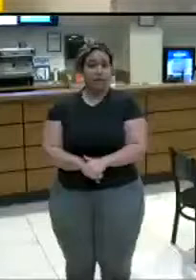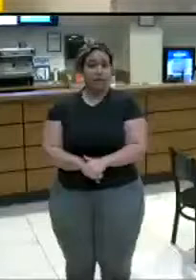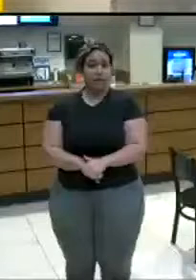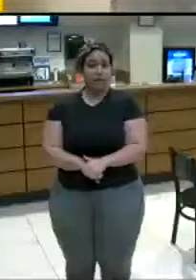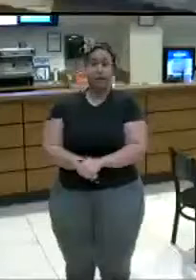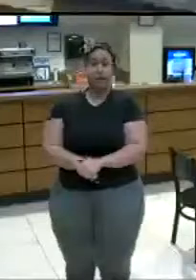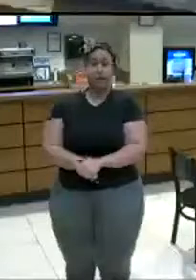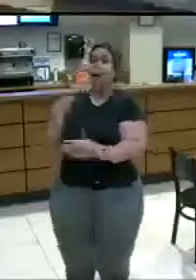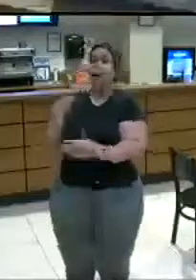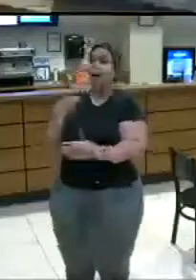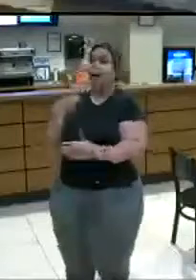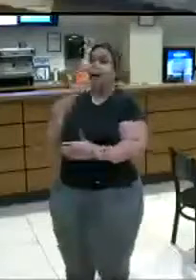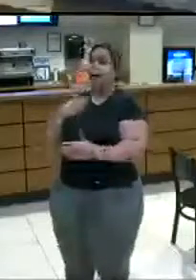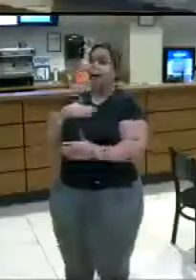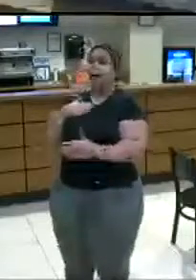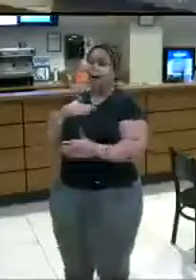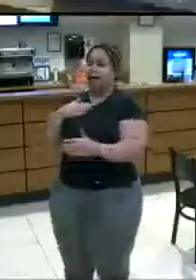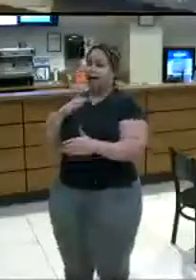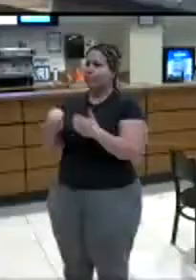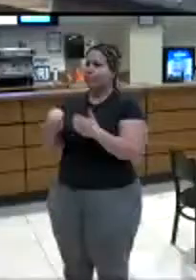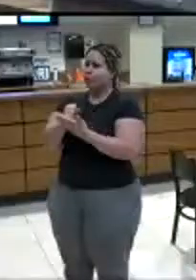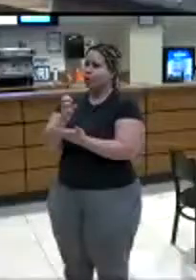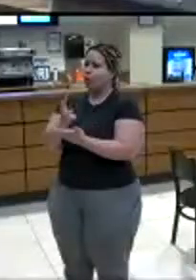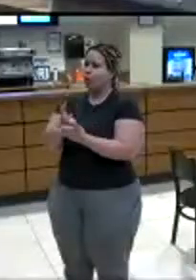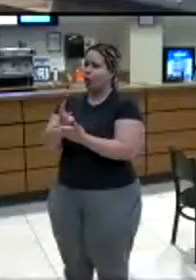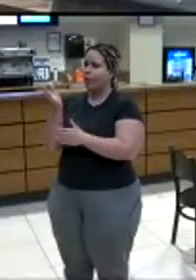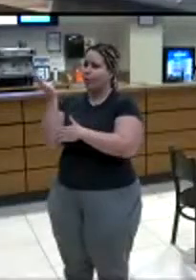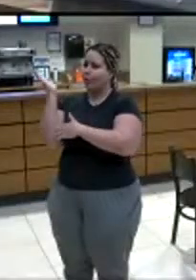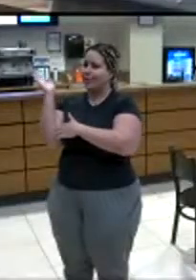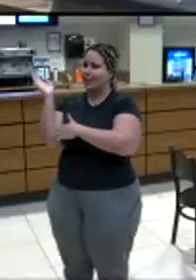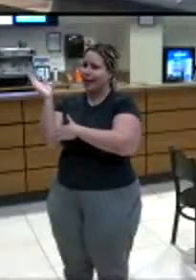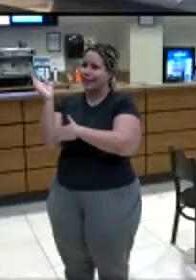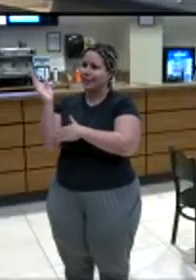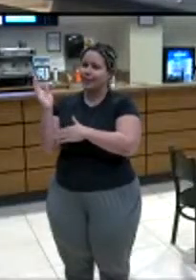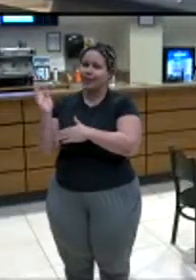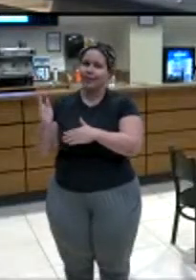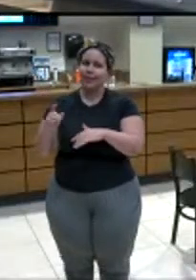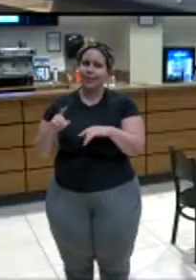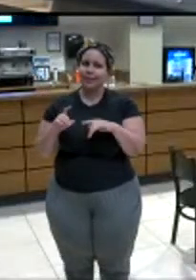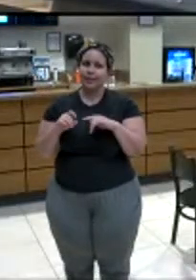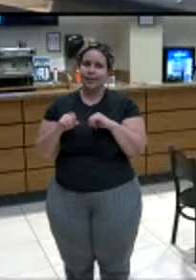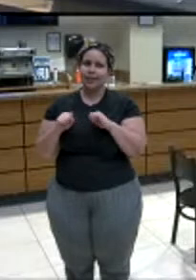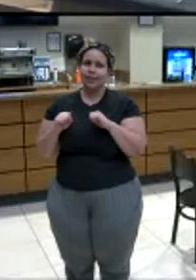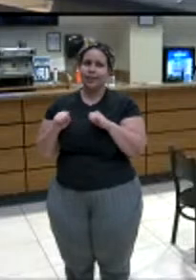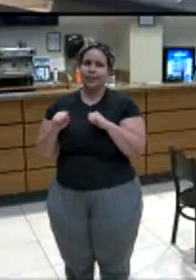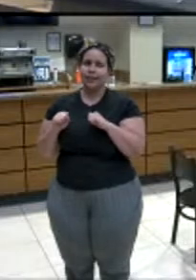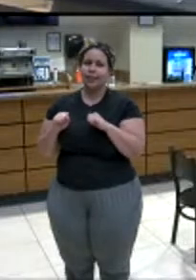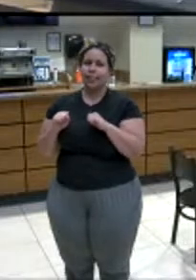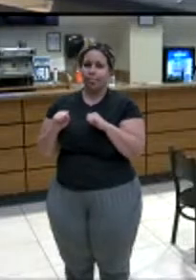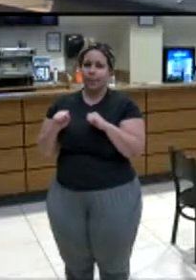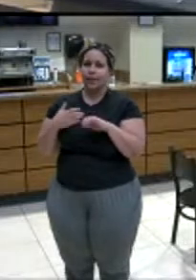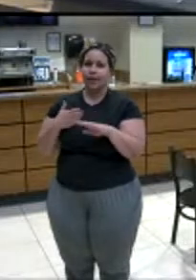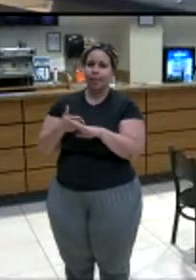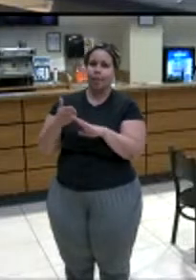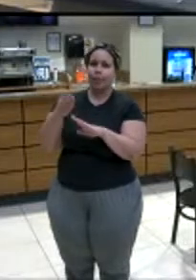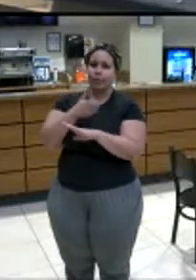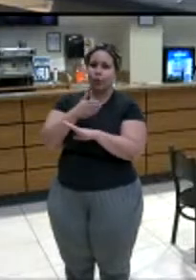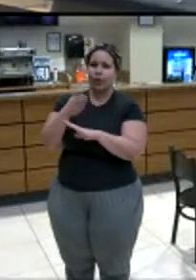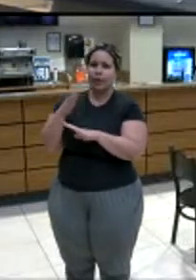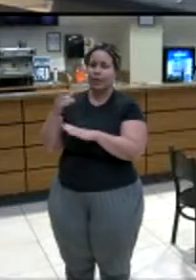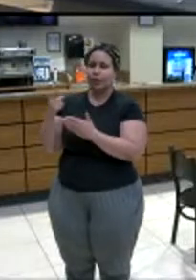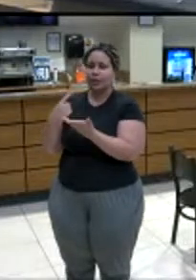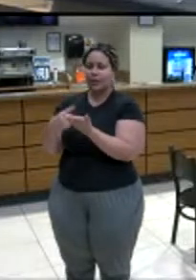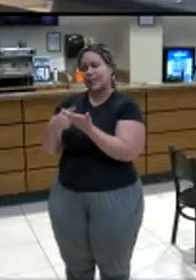The social worker presentation, but it kind of, I think, encompasses all of it. Before she got to the point